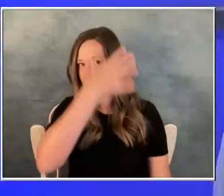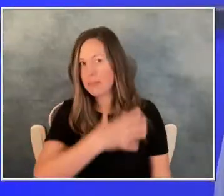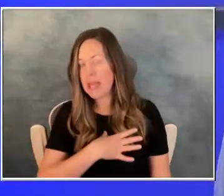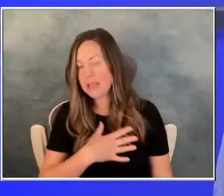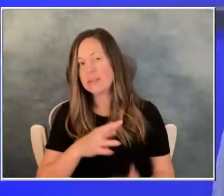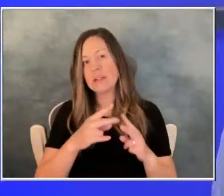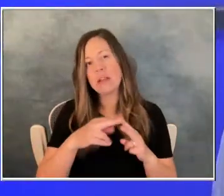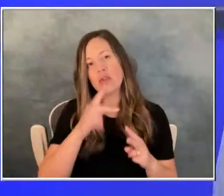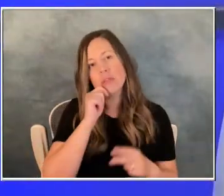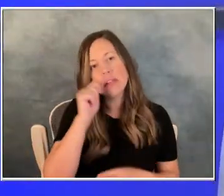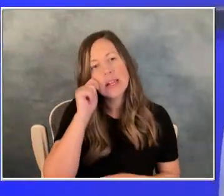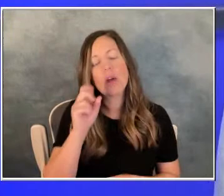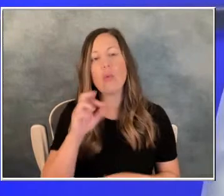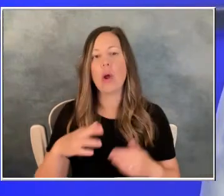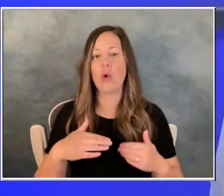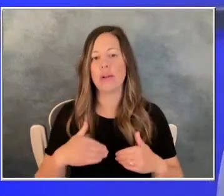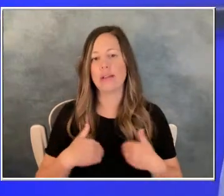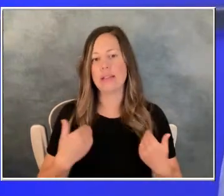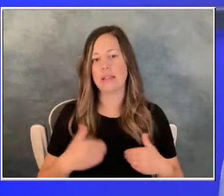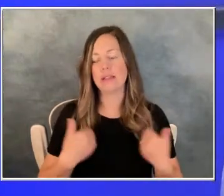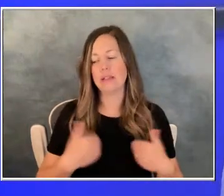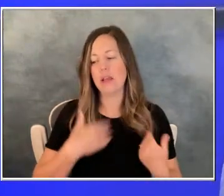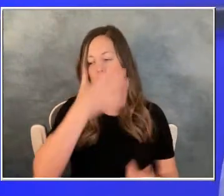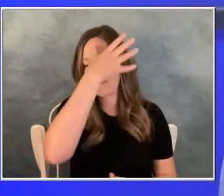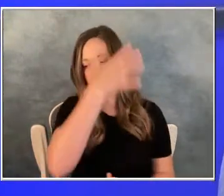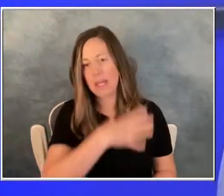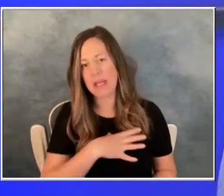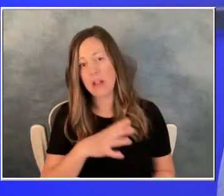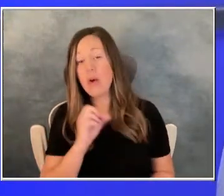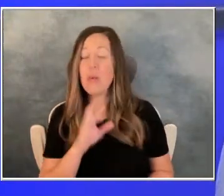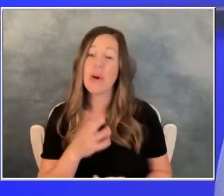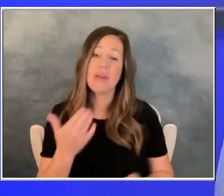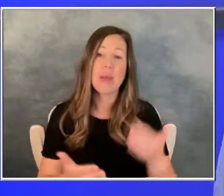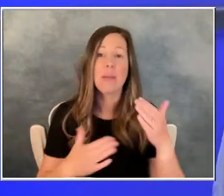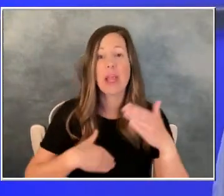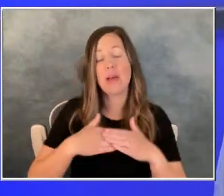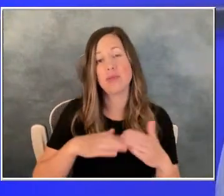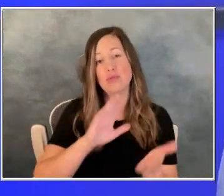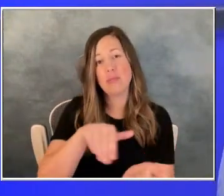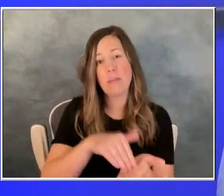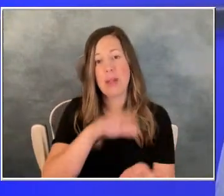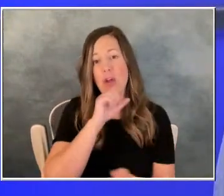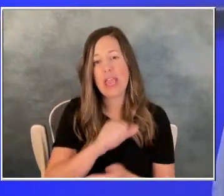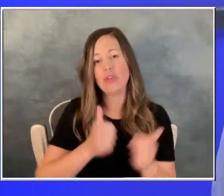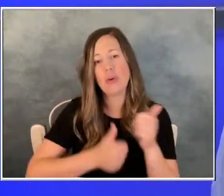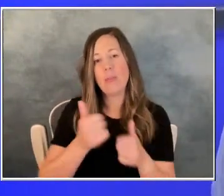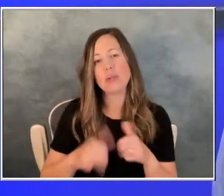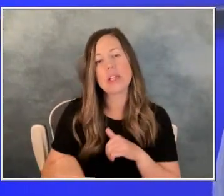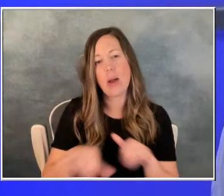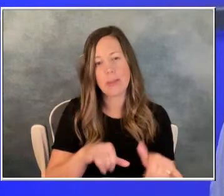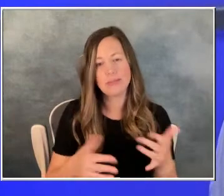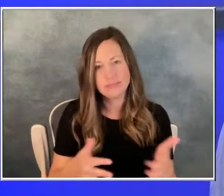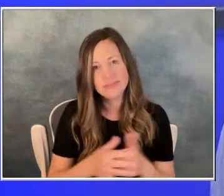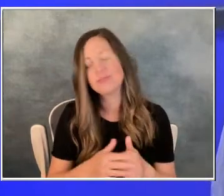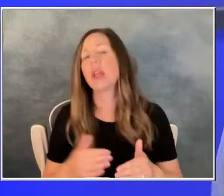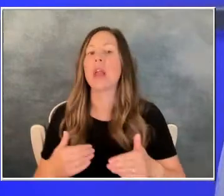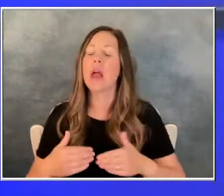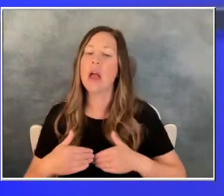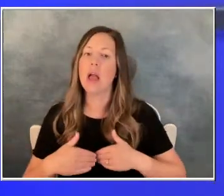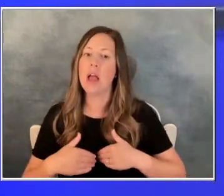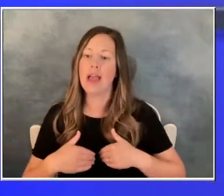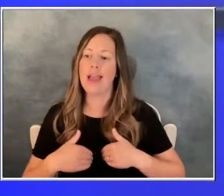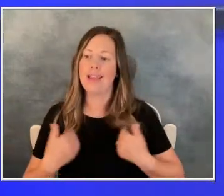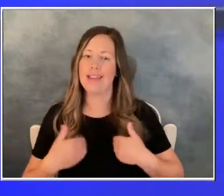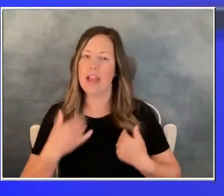or young male, or up to even middle age. That's the most common. I think the younger kids getting kind of injured is